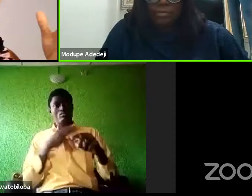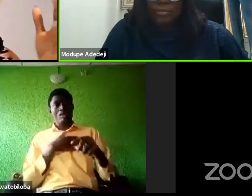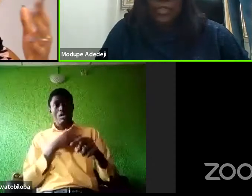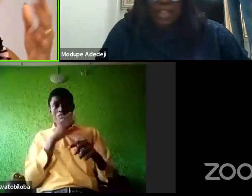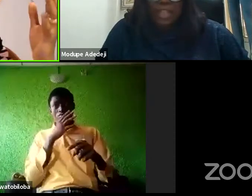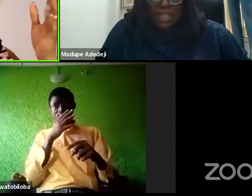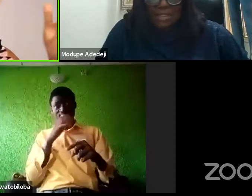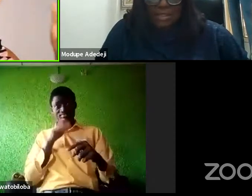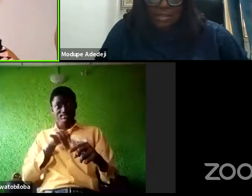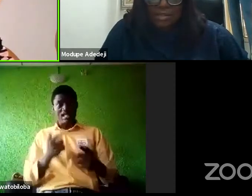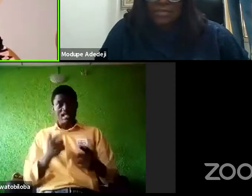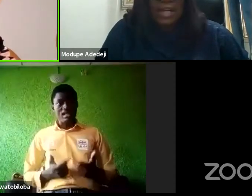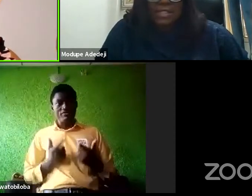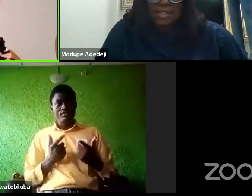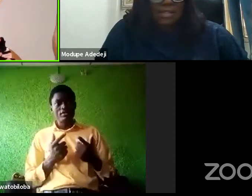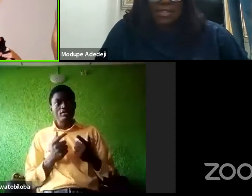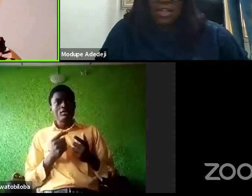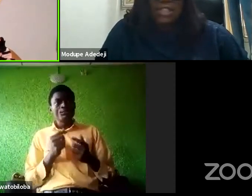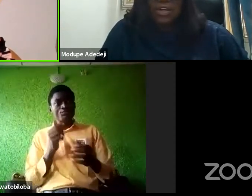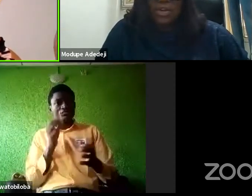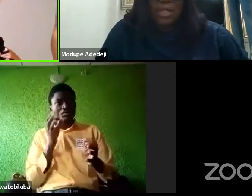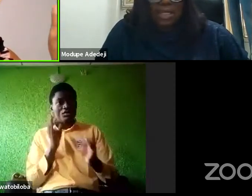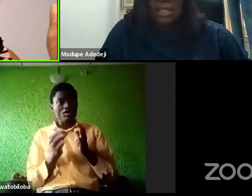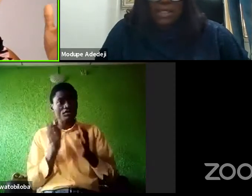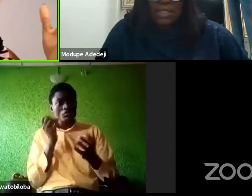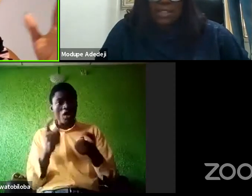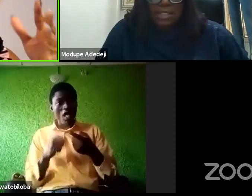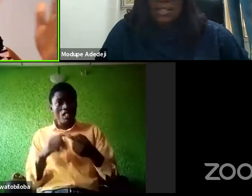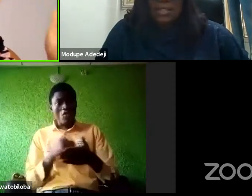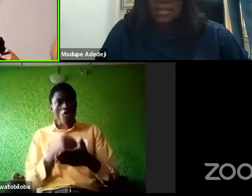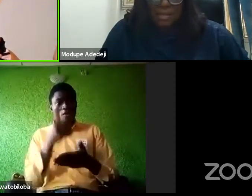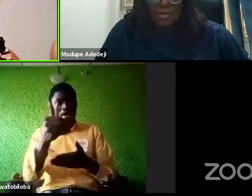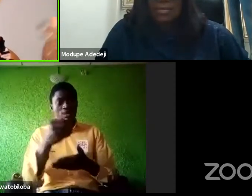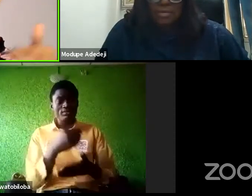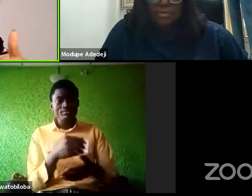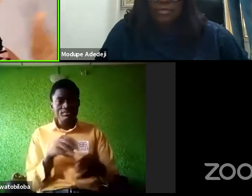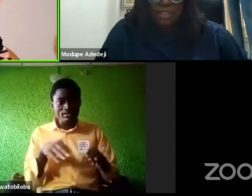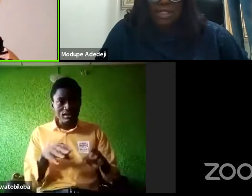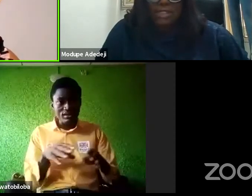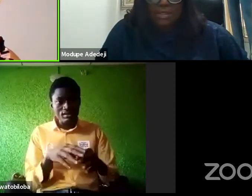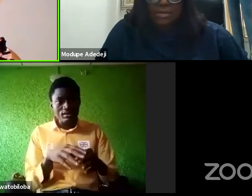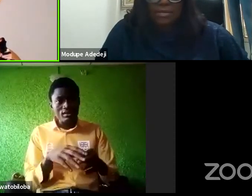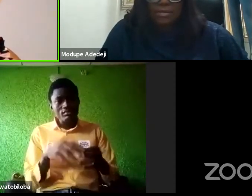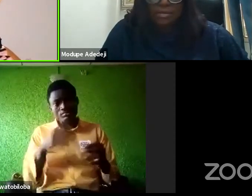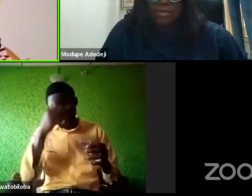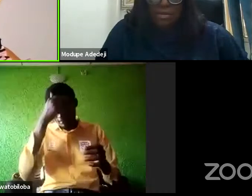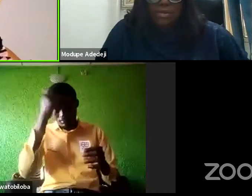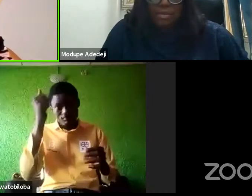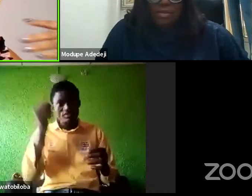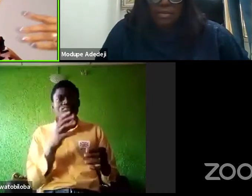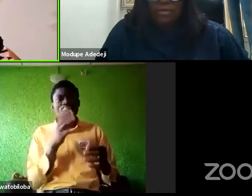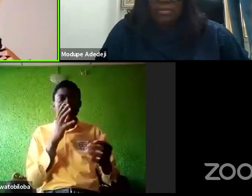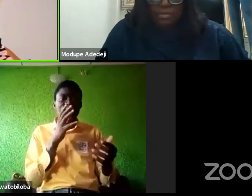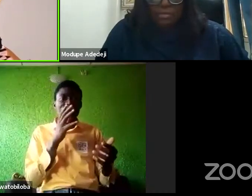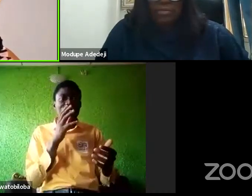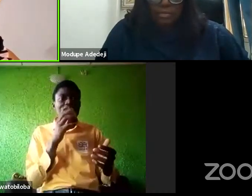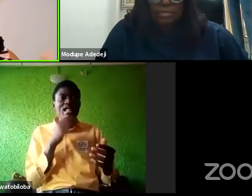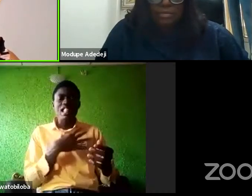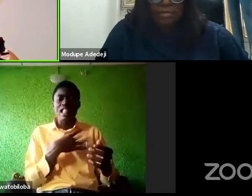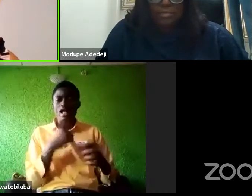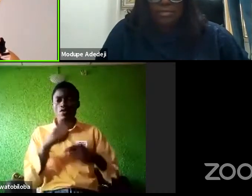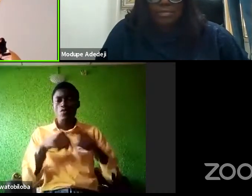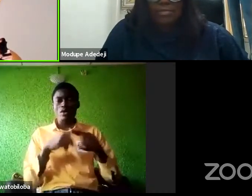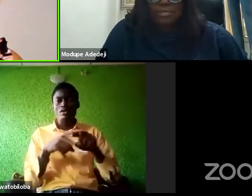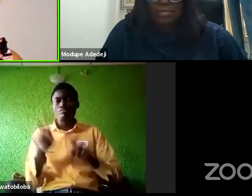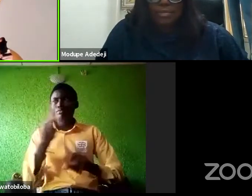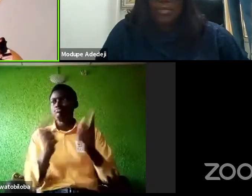down. She can't come and stay in my house because it's quiet. She likes her house where people are coming and coming out, and I